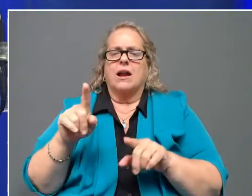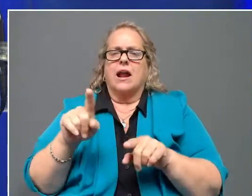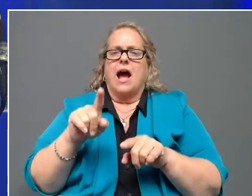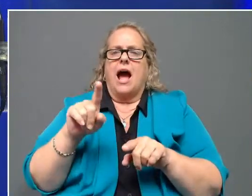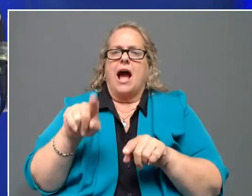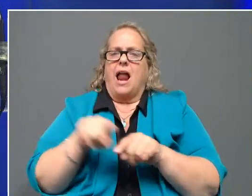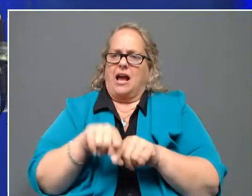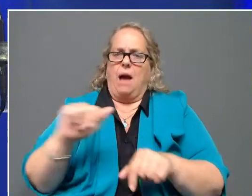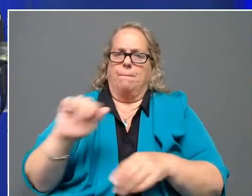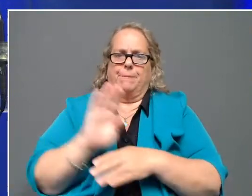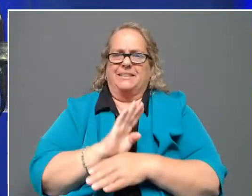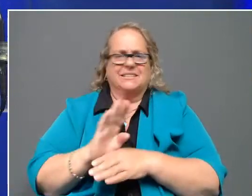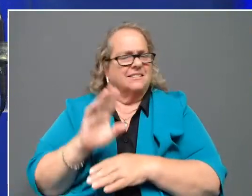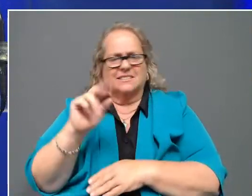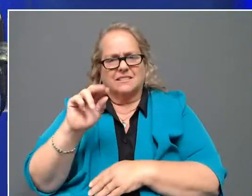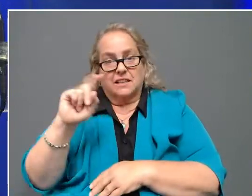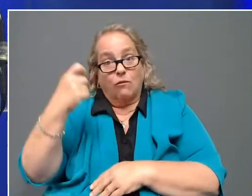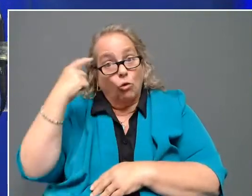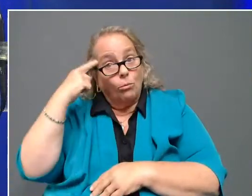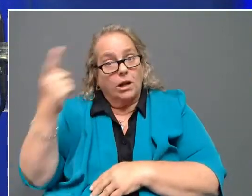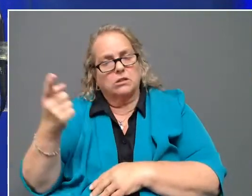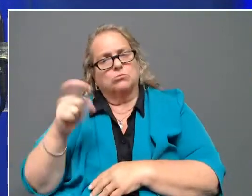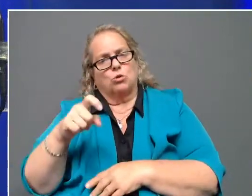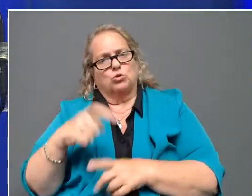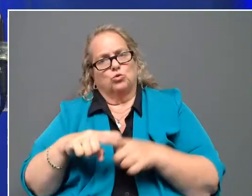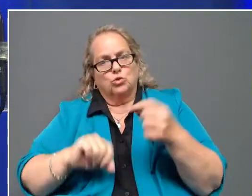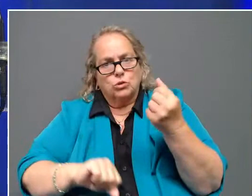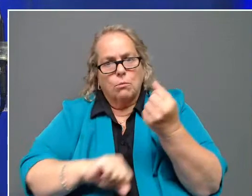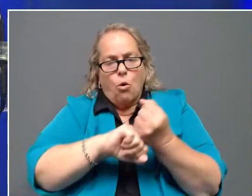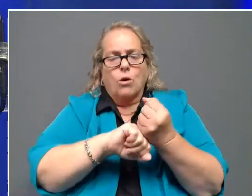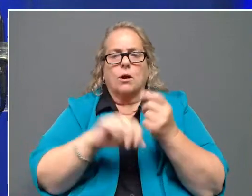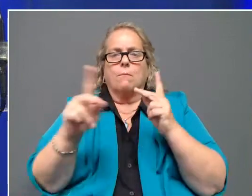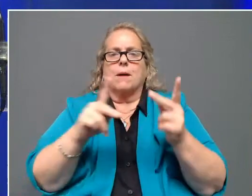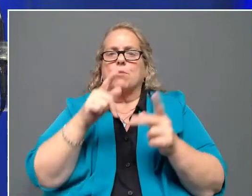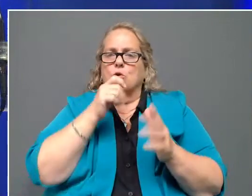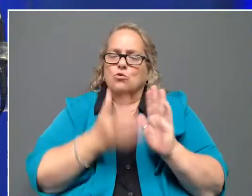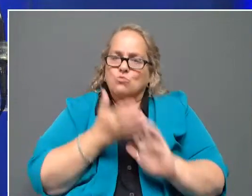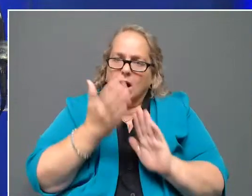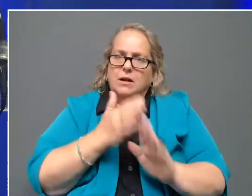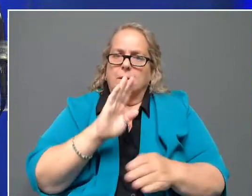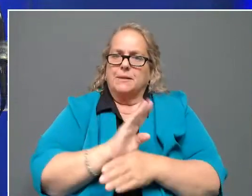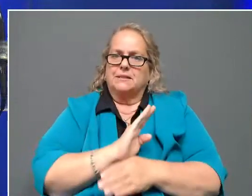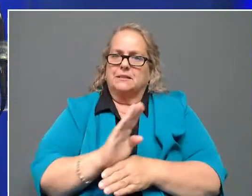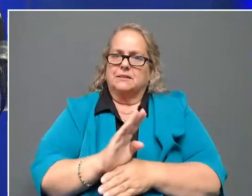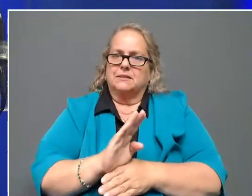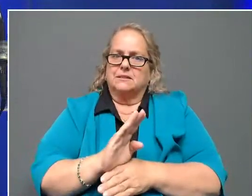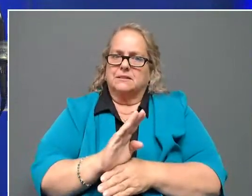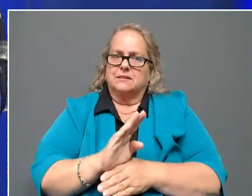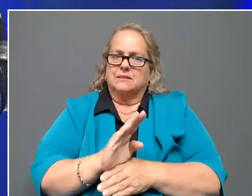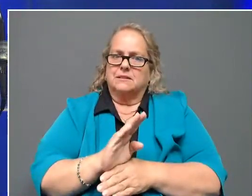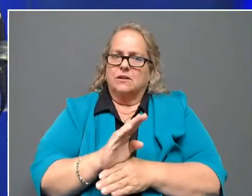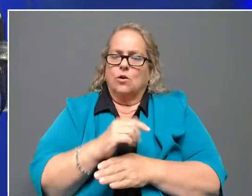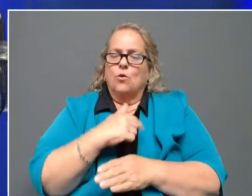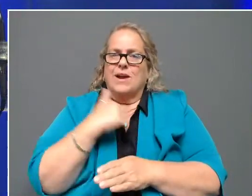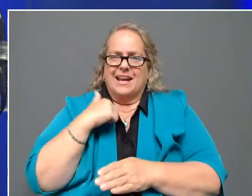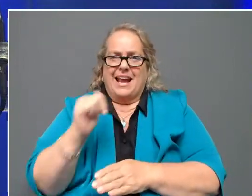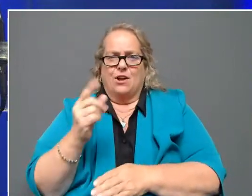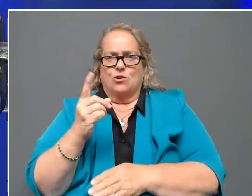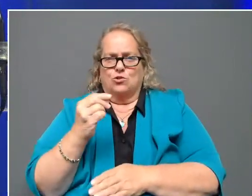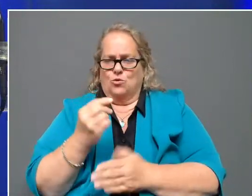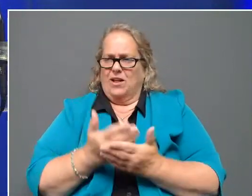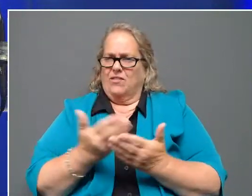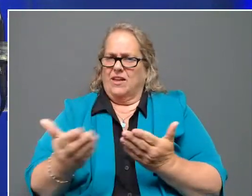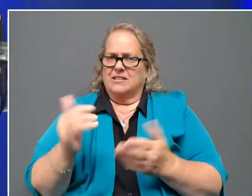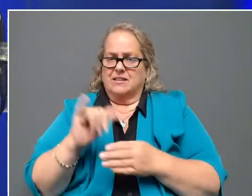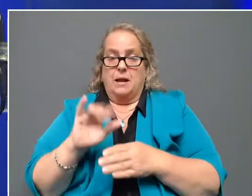country. And as the only issuer of currency in the country, we can do things that businesses can't